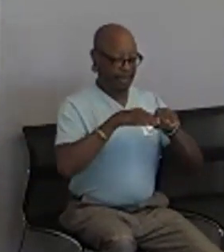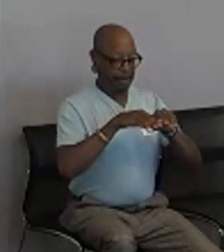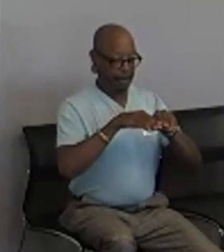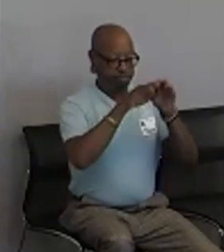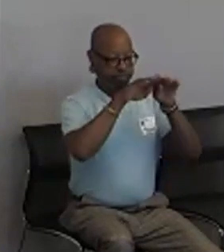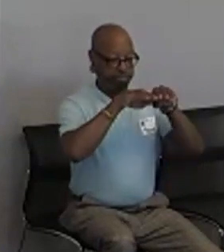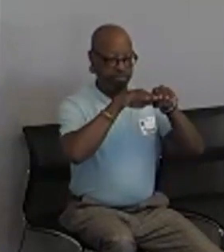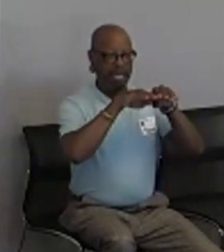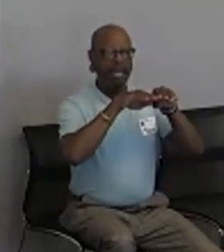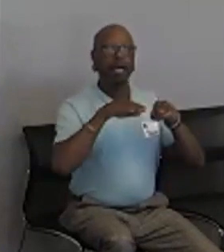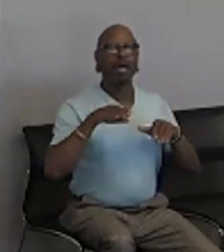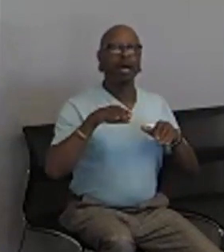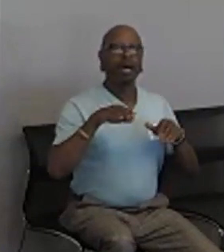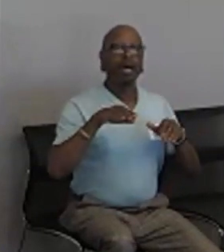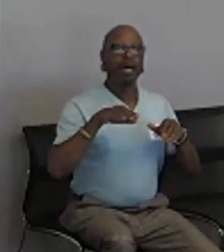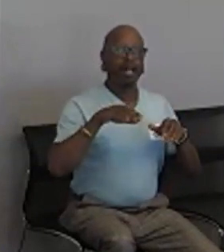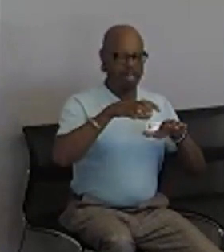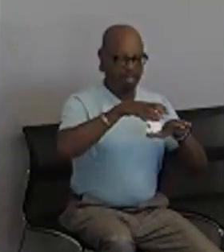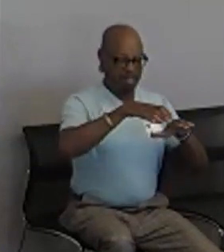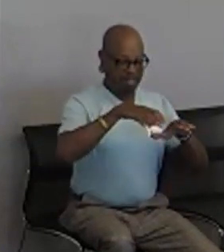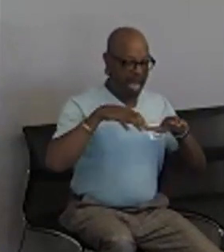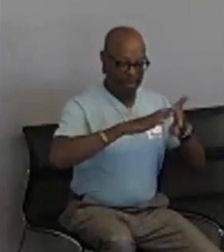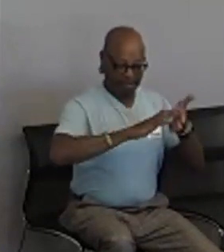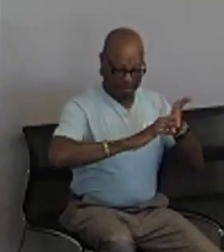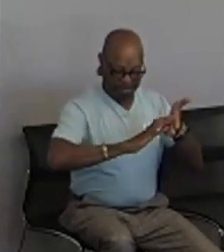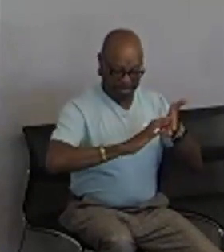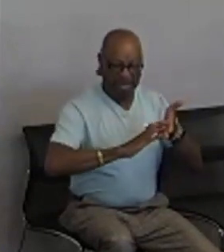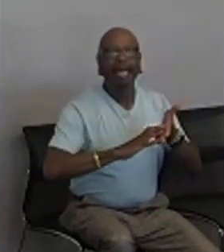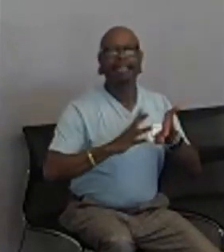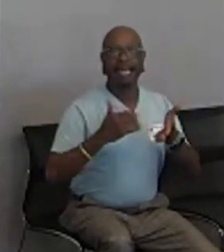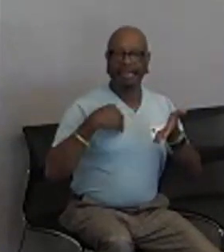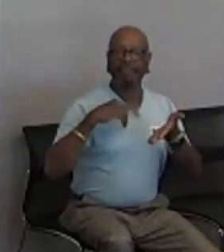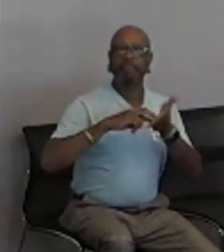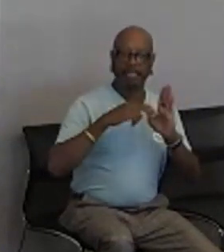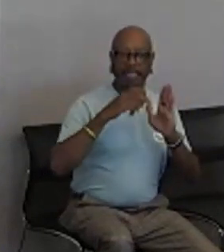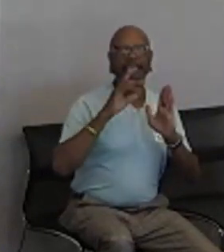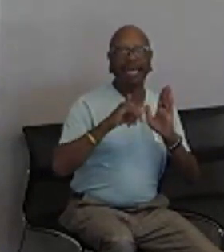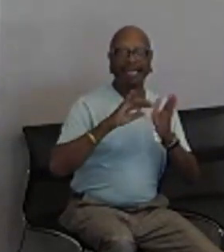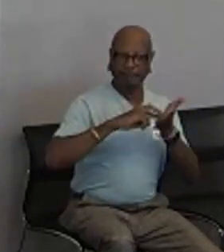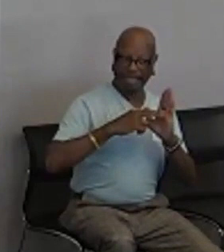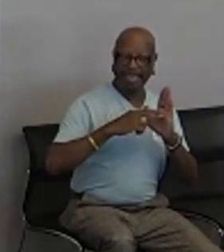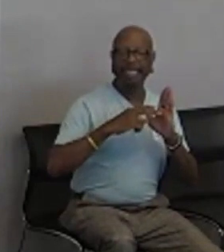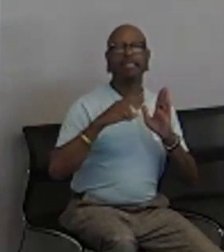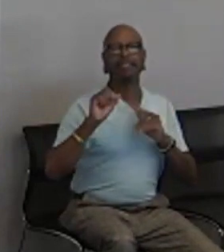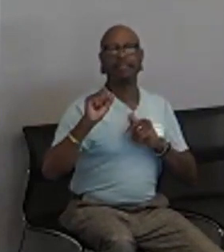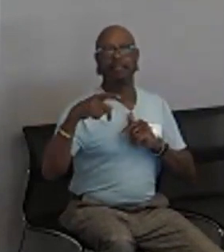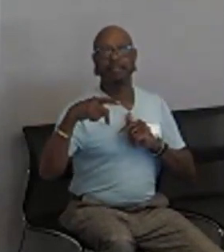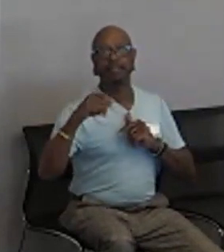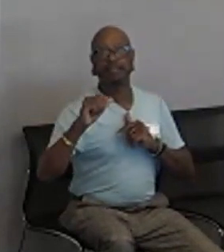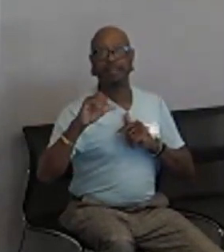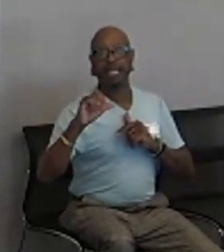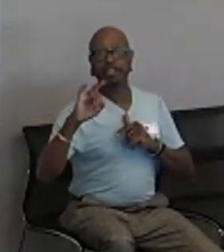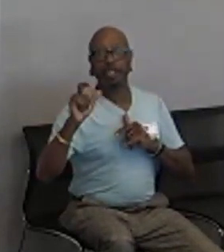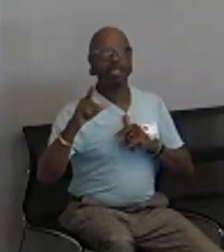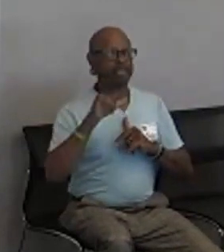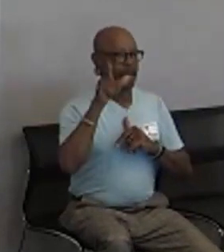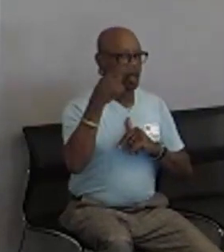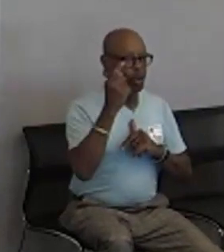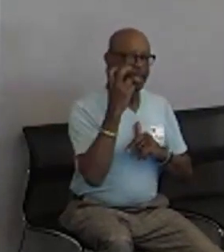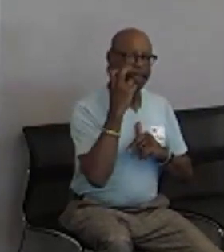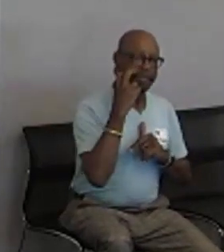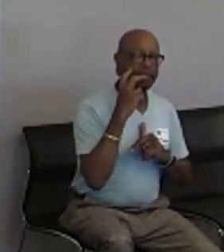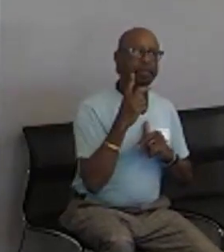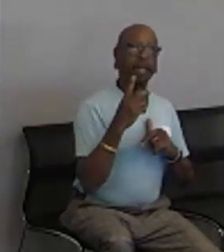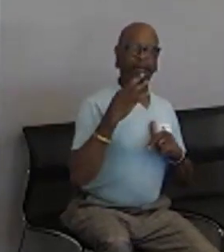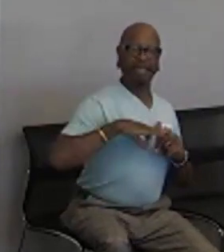they carry meaning, and the meaning is spatial. And so blind people of course, not only do blind people benefit